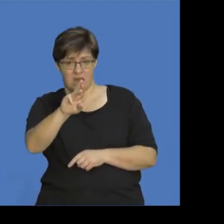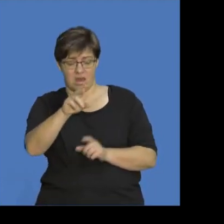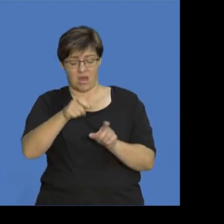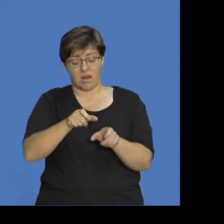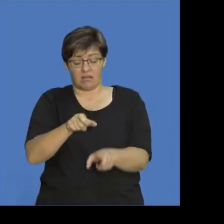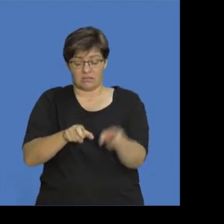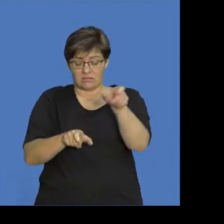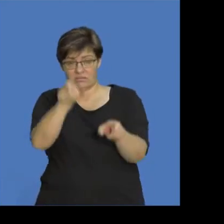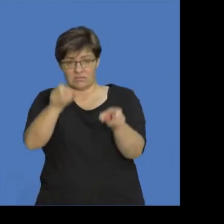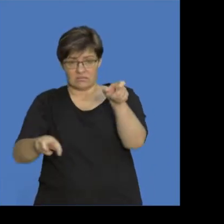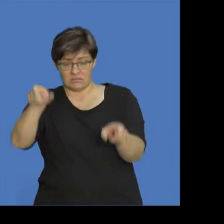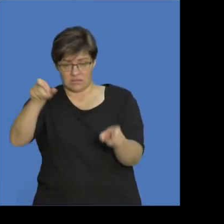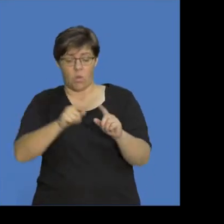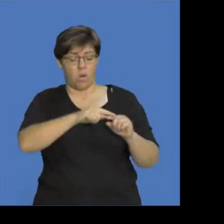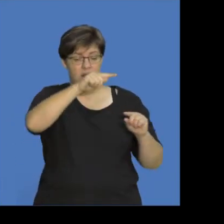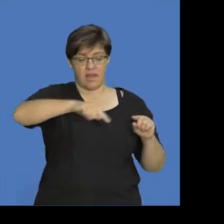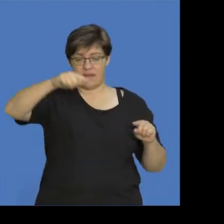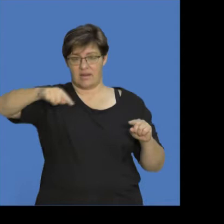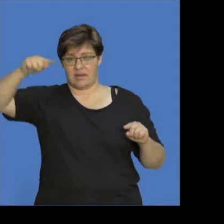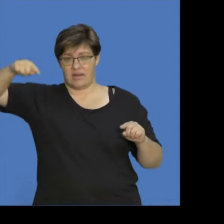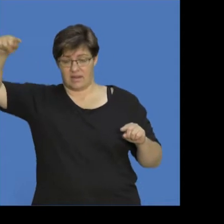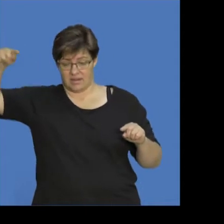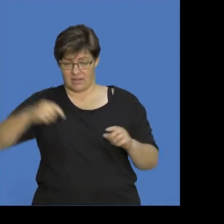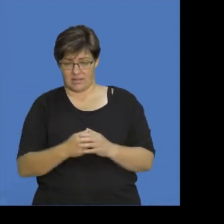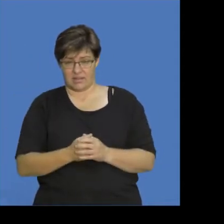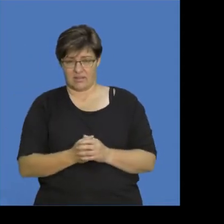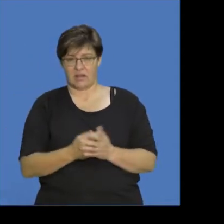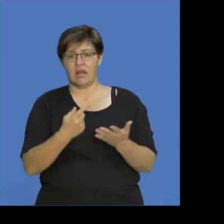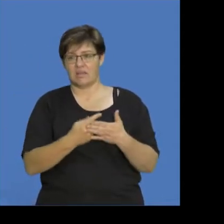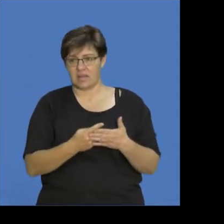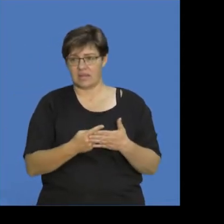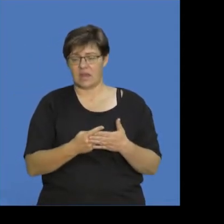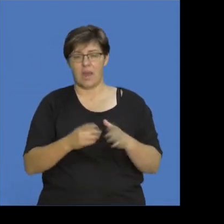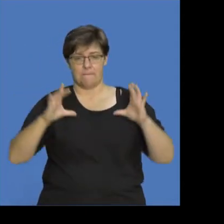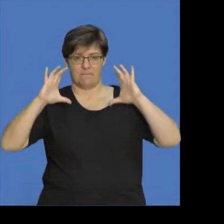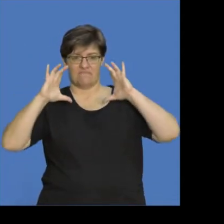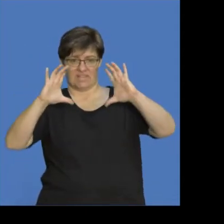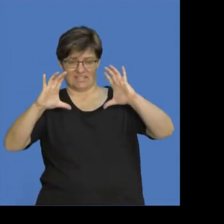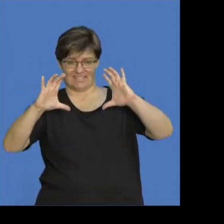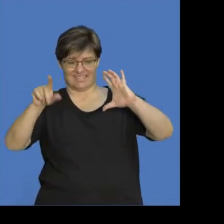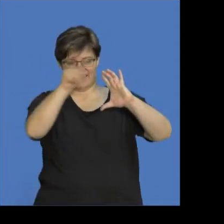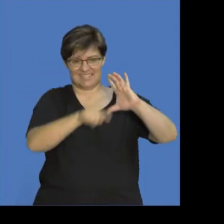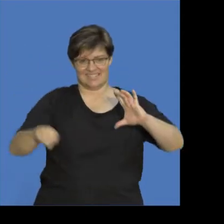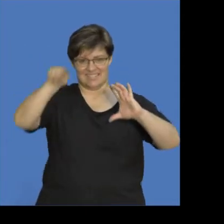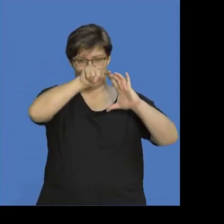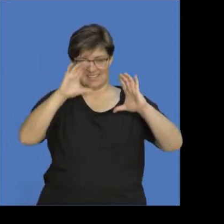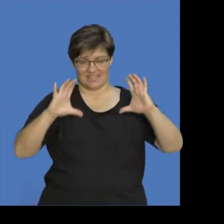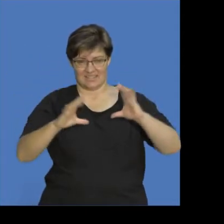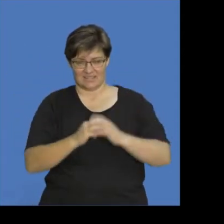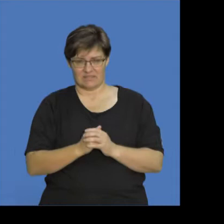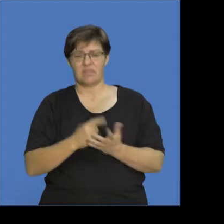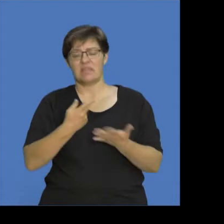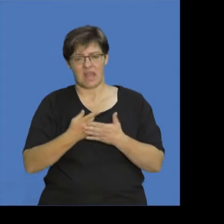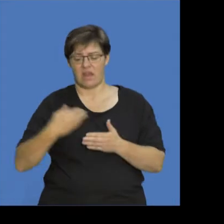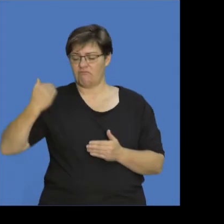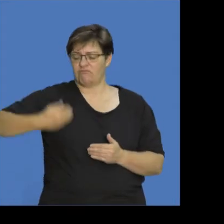and a line graph. After a line graph, a pie chart. Okay, then a